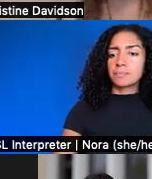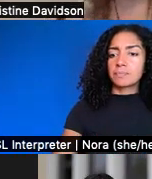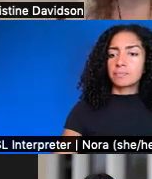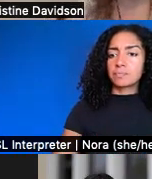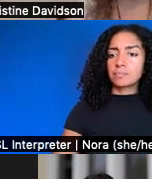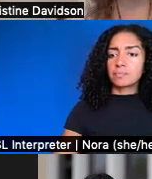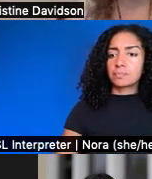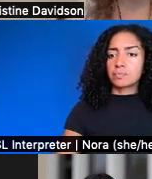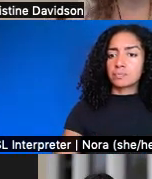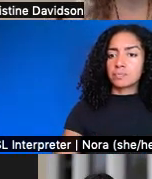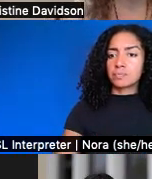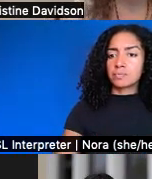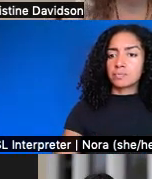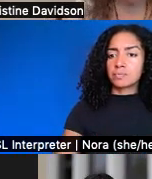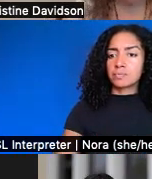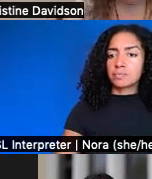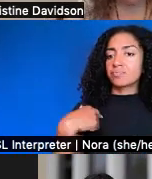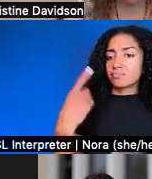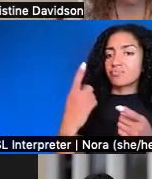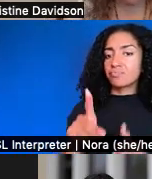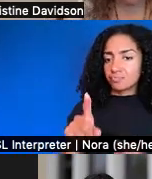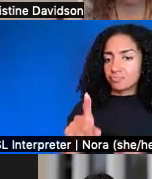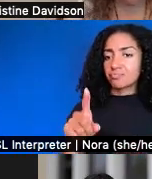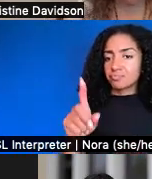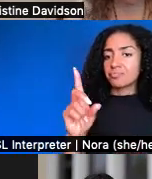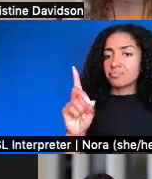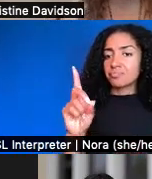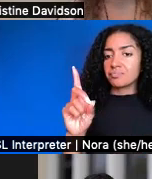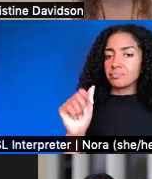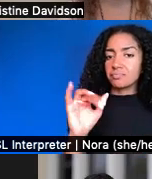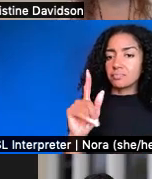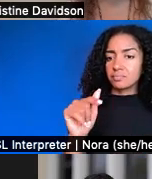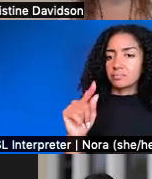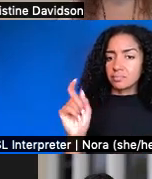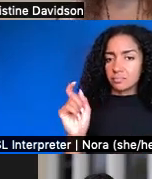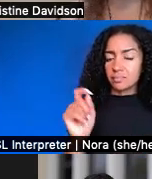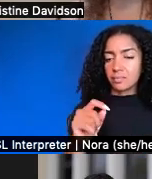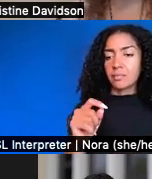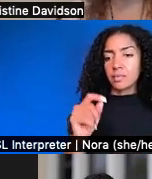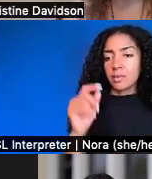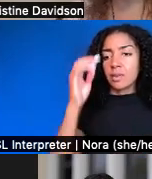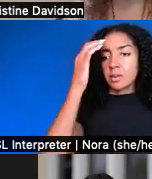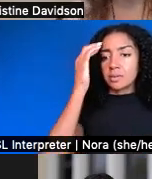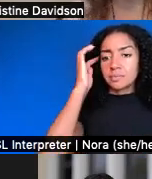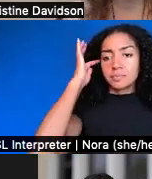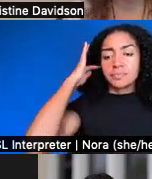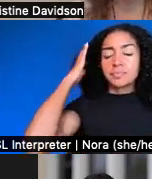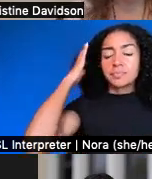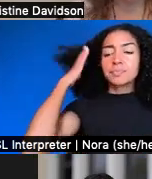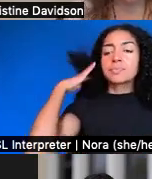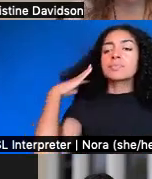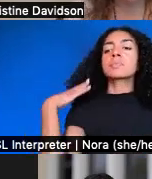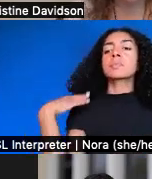I agree, Danielle. I agree. This is one of those kinds of things that it's just information that helps